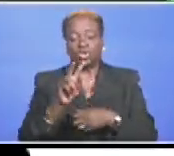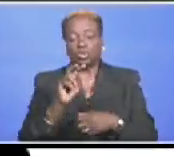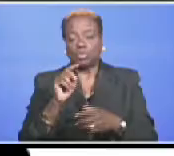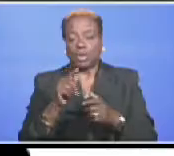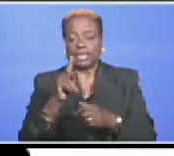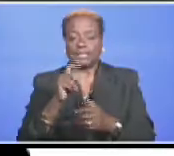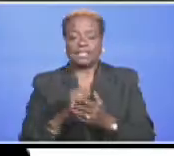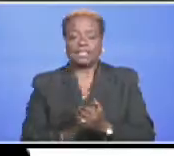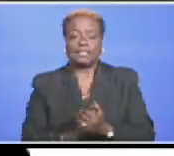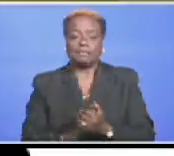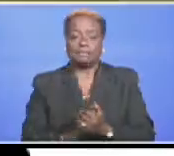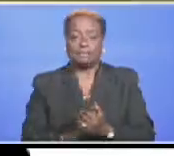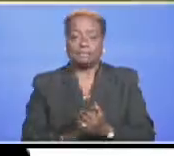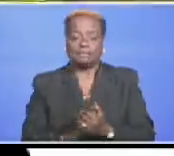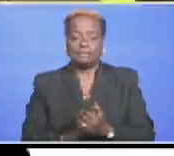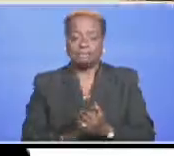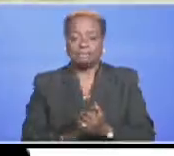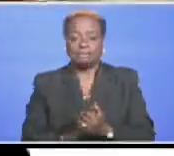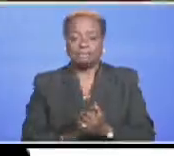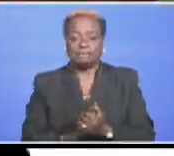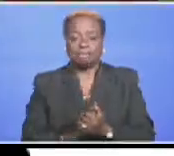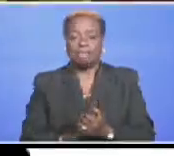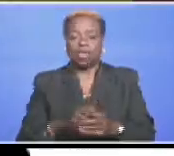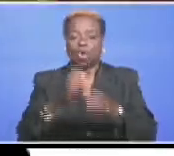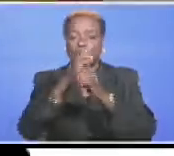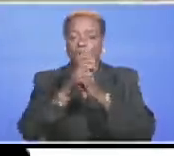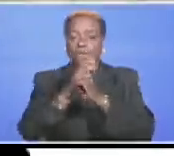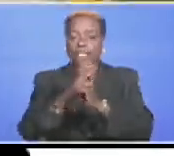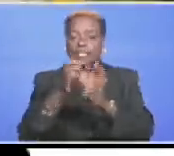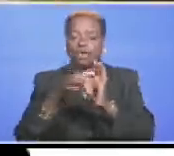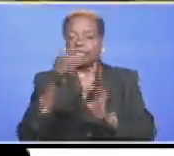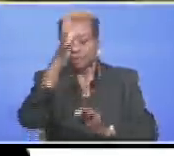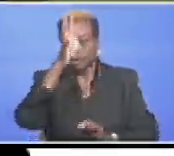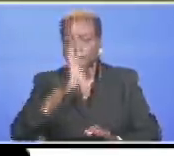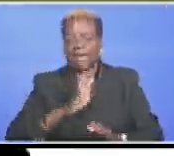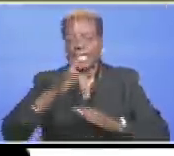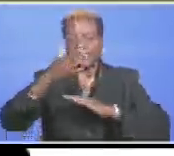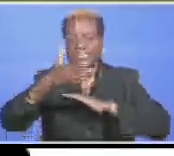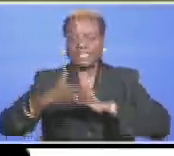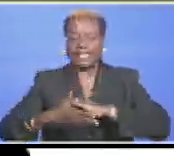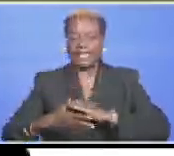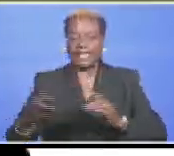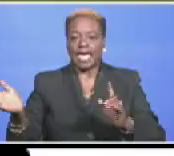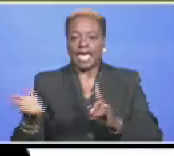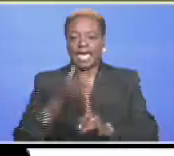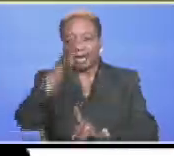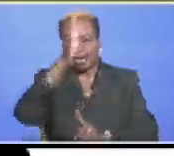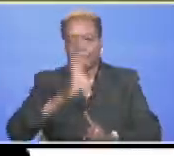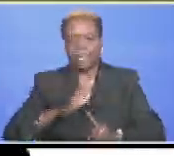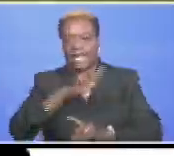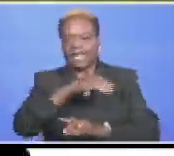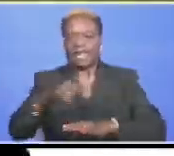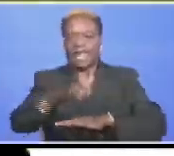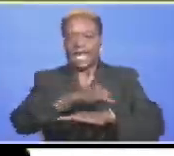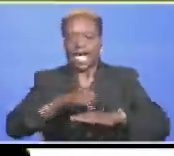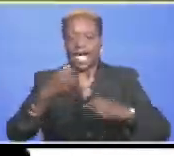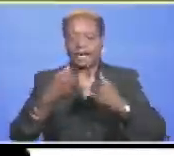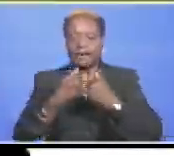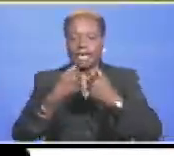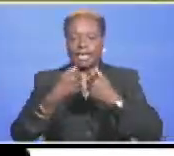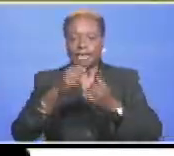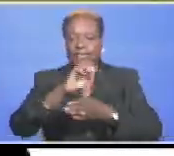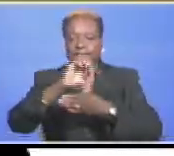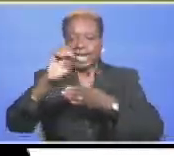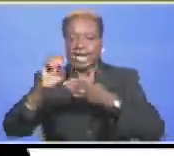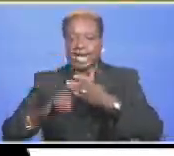game. A lot more offense on the men's side between the Coca-Cola Hitmen and the Island Games Spartans. In the